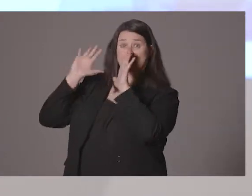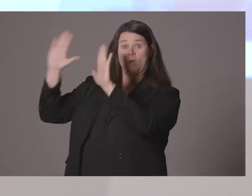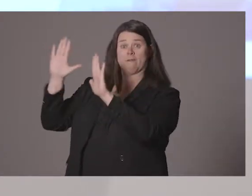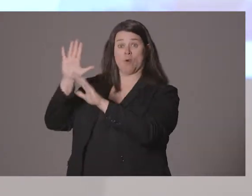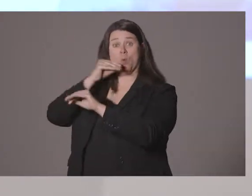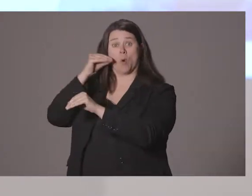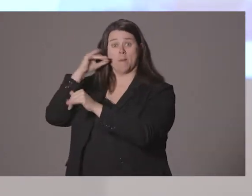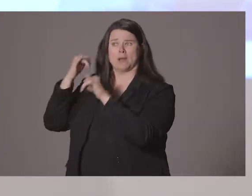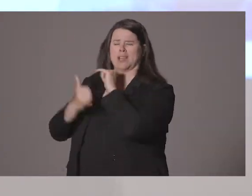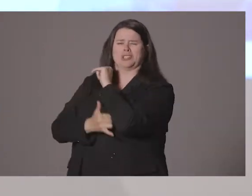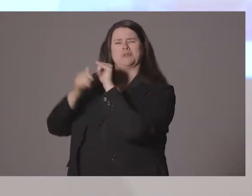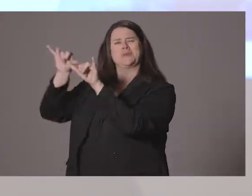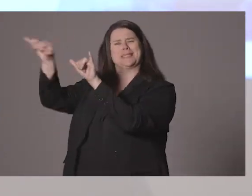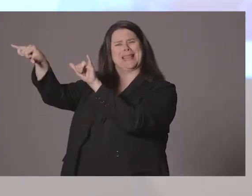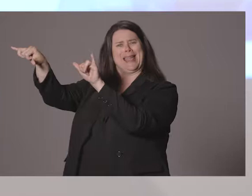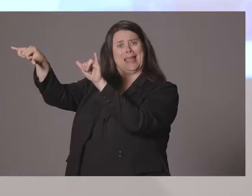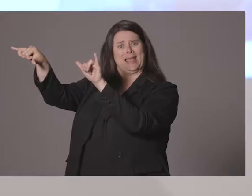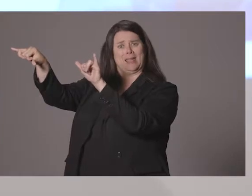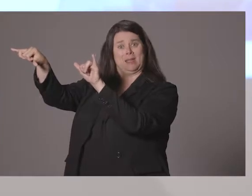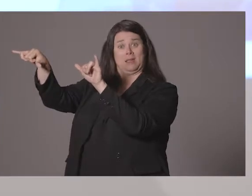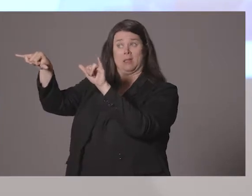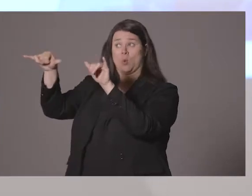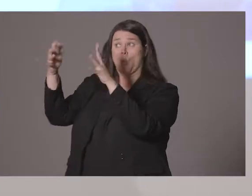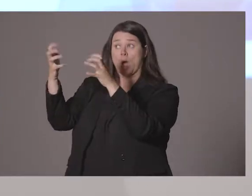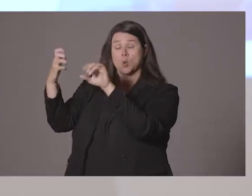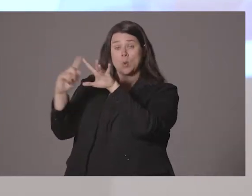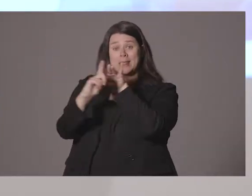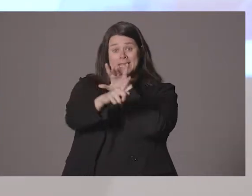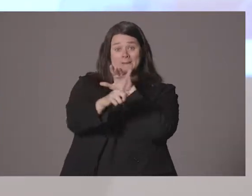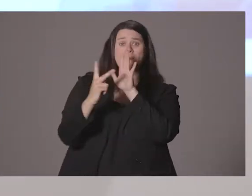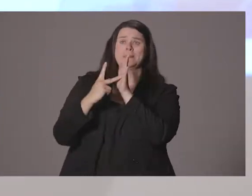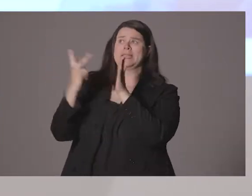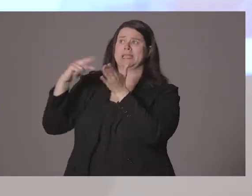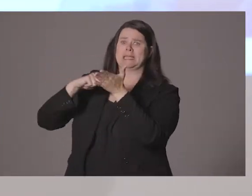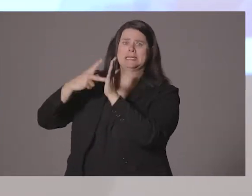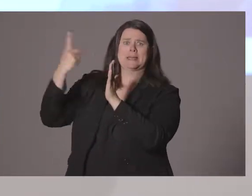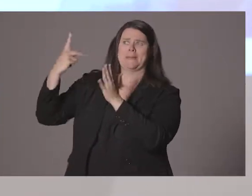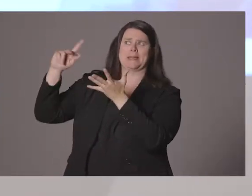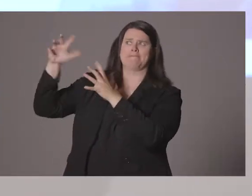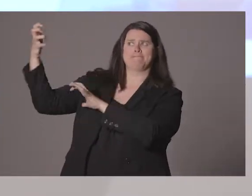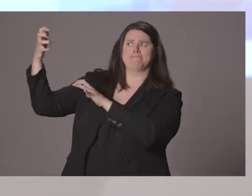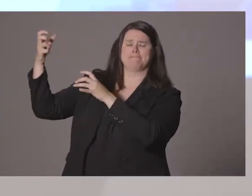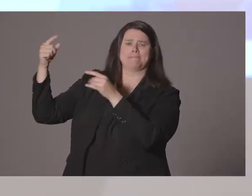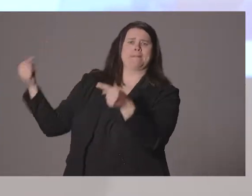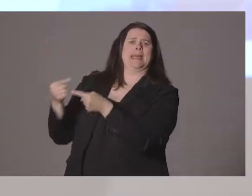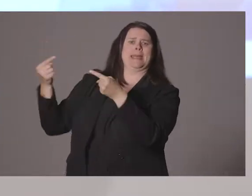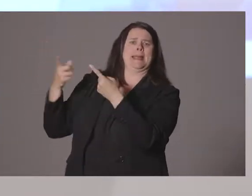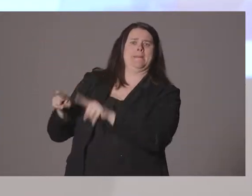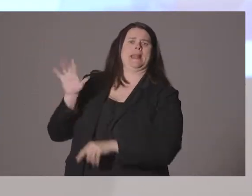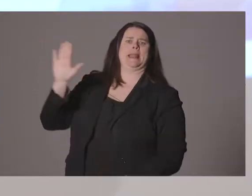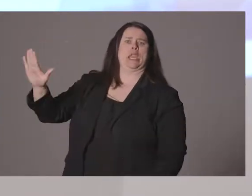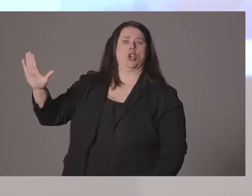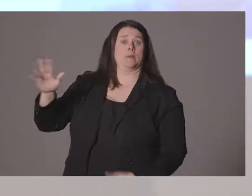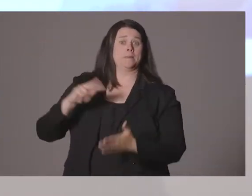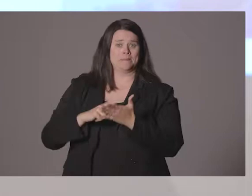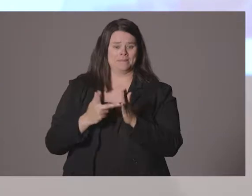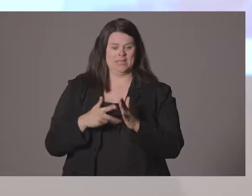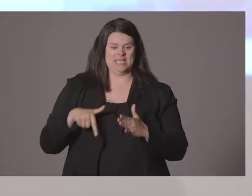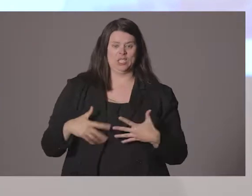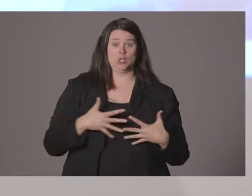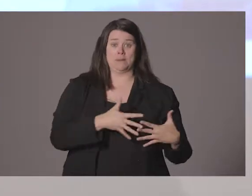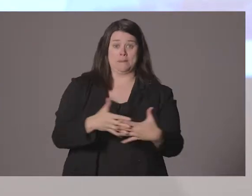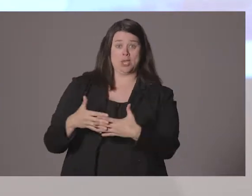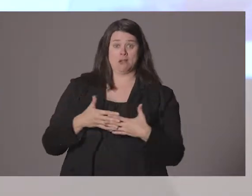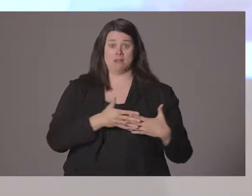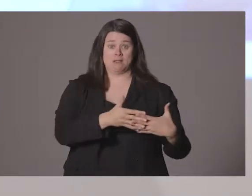right? So there is a particular kind of pain that is the foundation of this